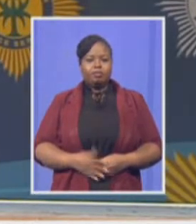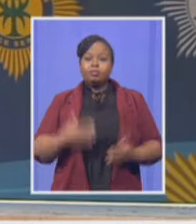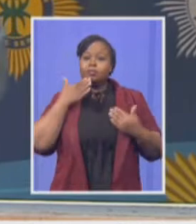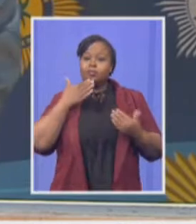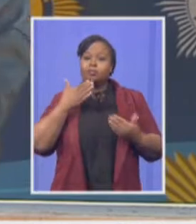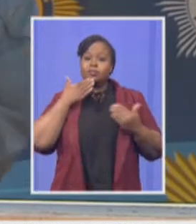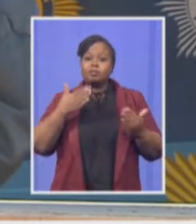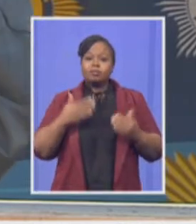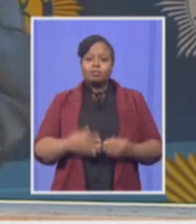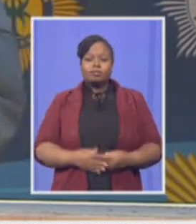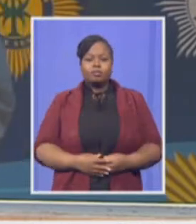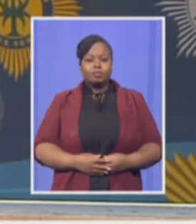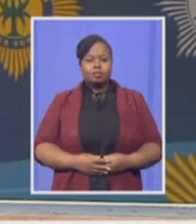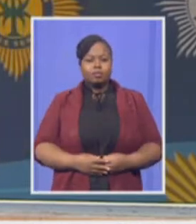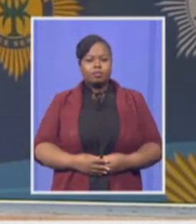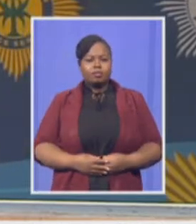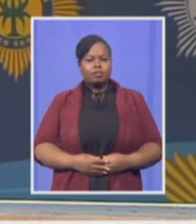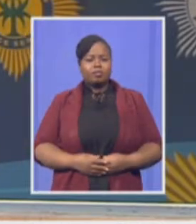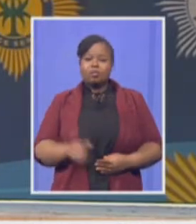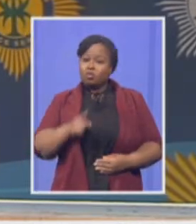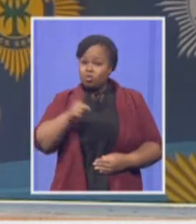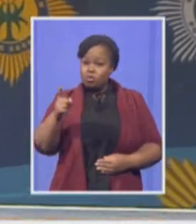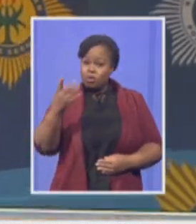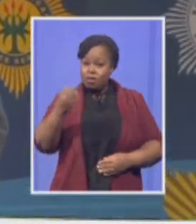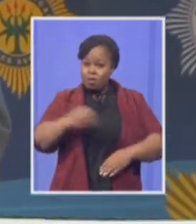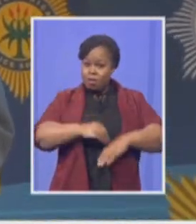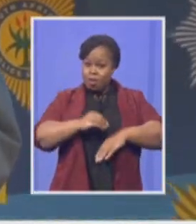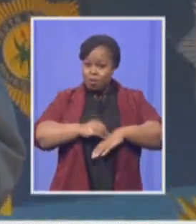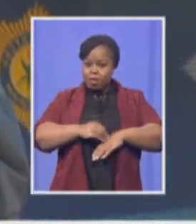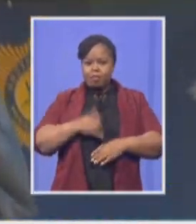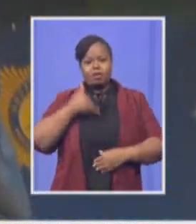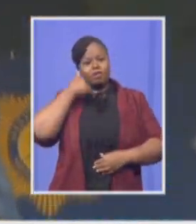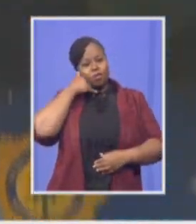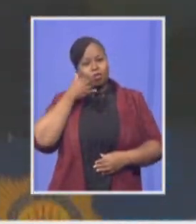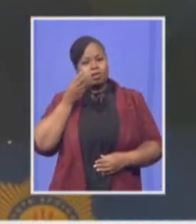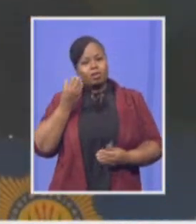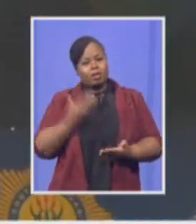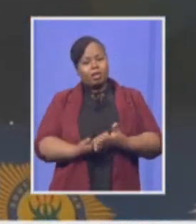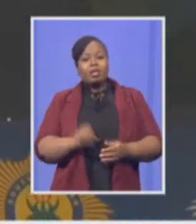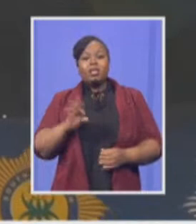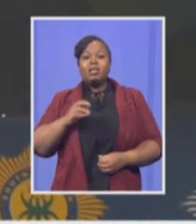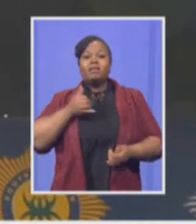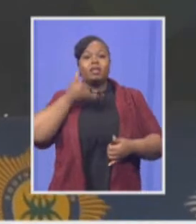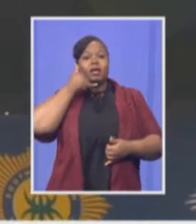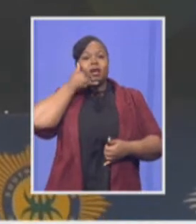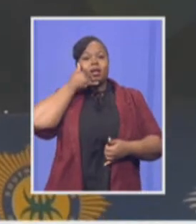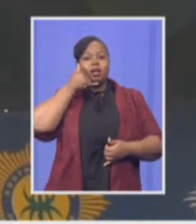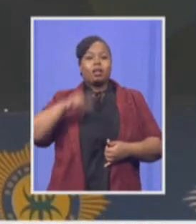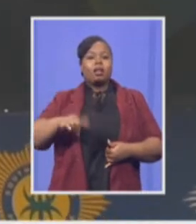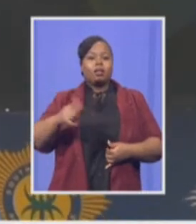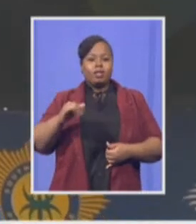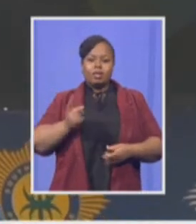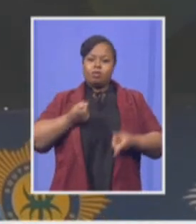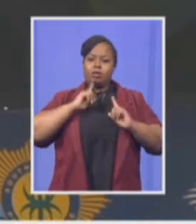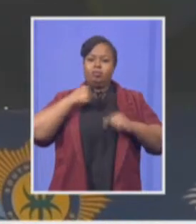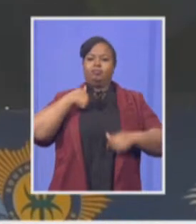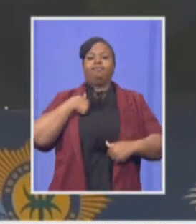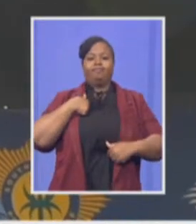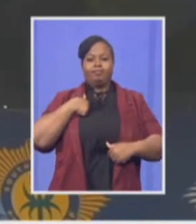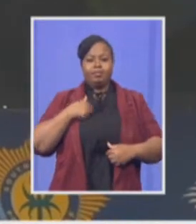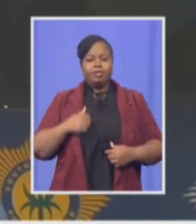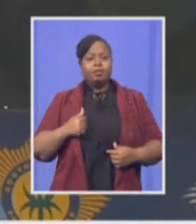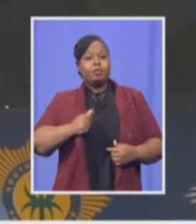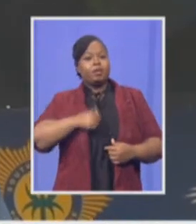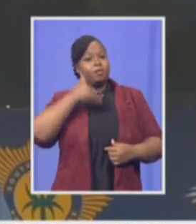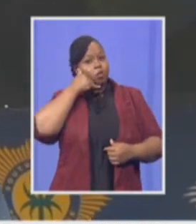Siyabonga. Uma ninenkinga nifune lezi zinamba. Uma bangaphenduli niza kumina. Ama number